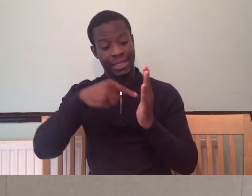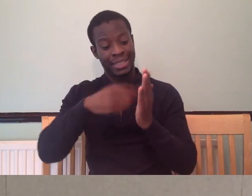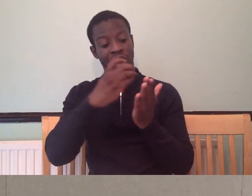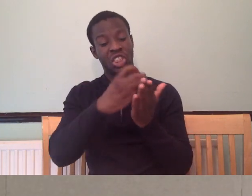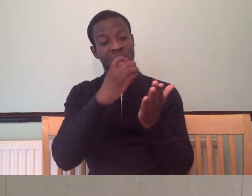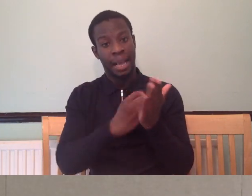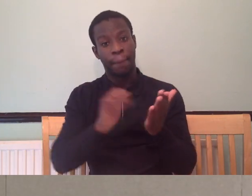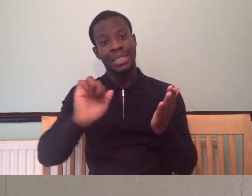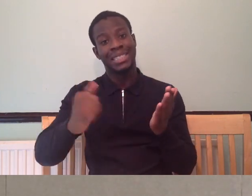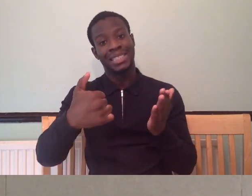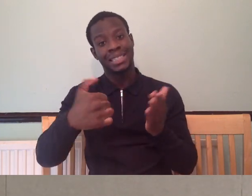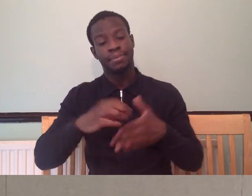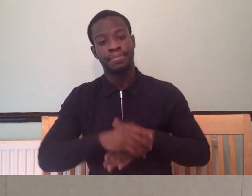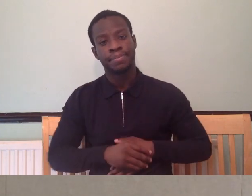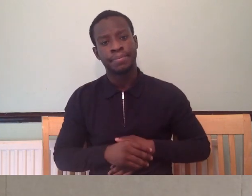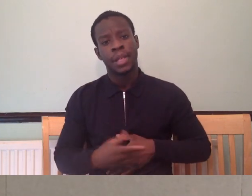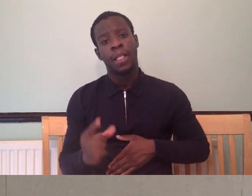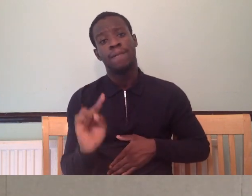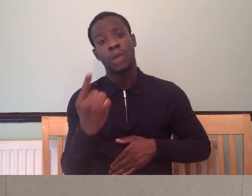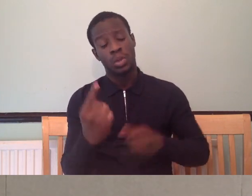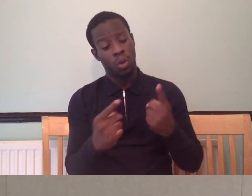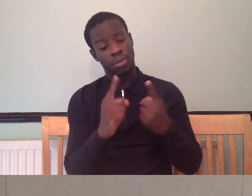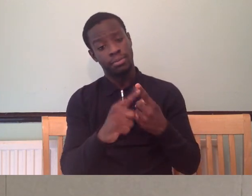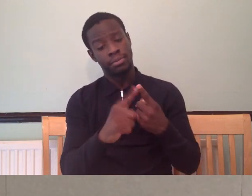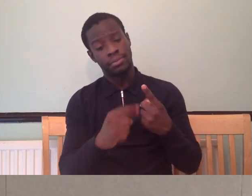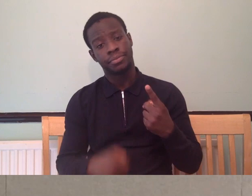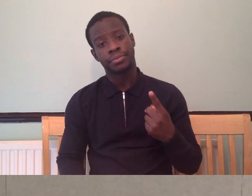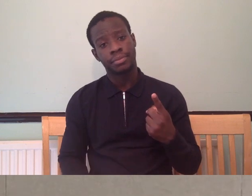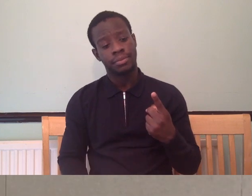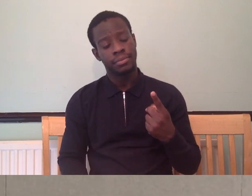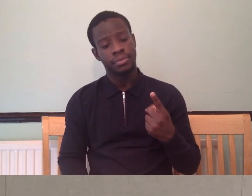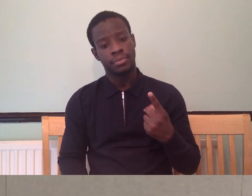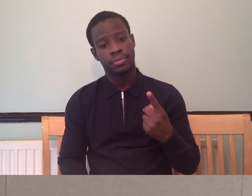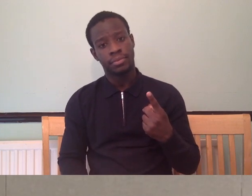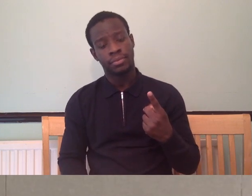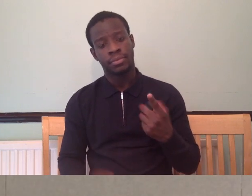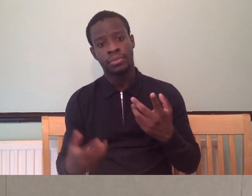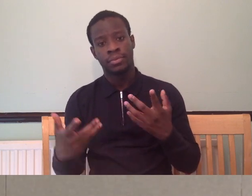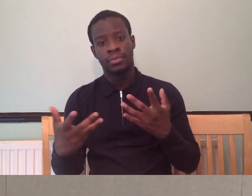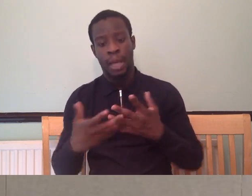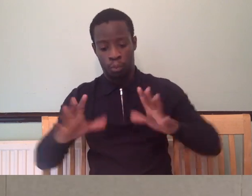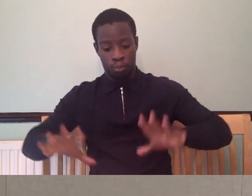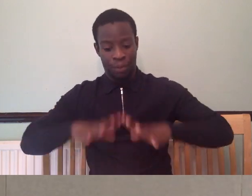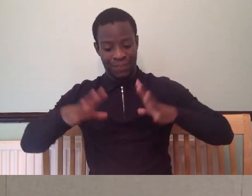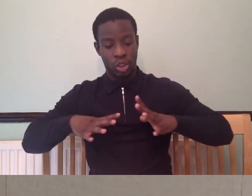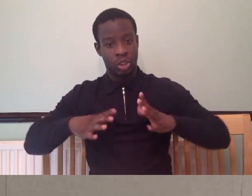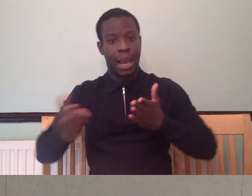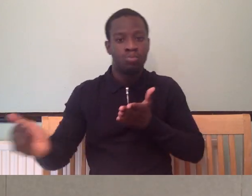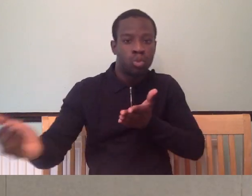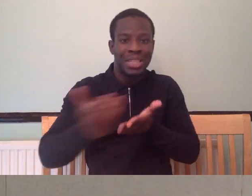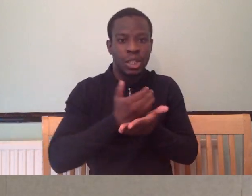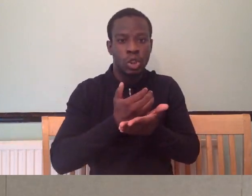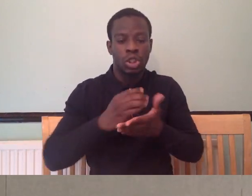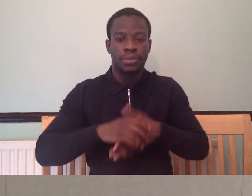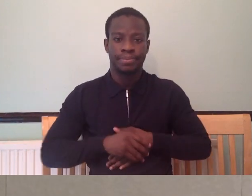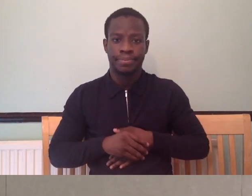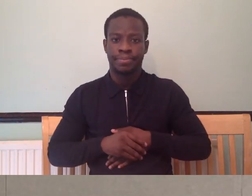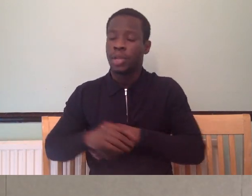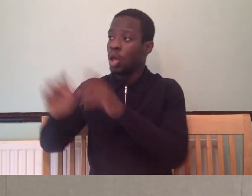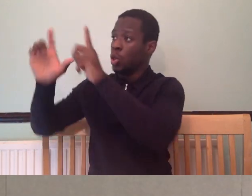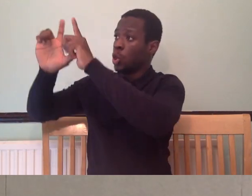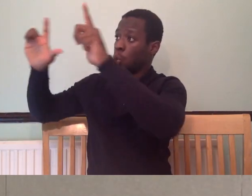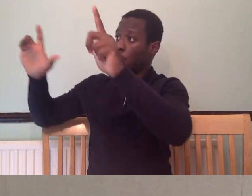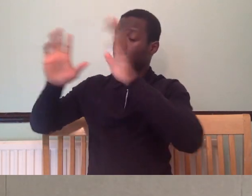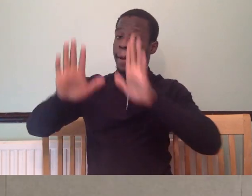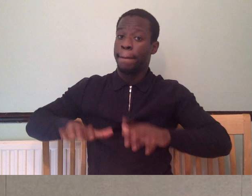chapter 6. The first part is all about provision and protection. The Lord